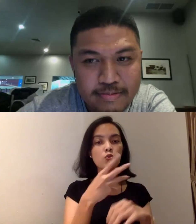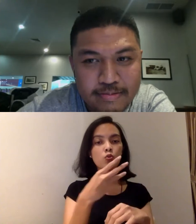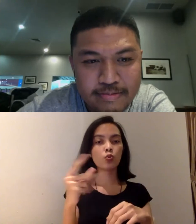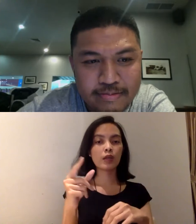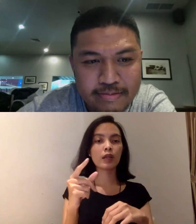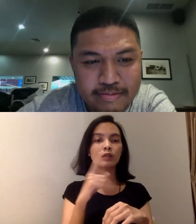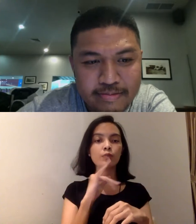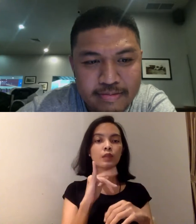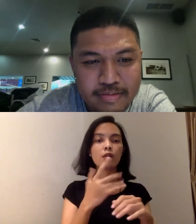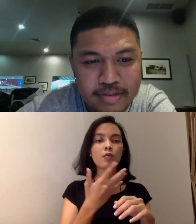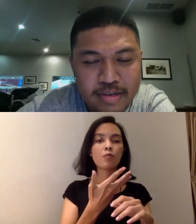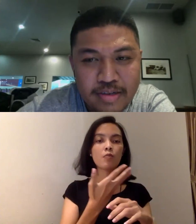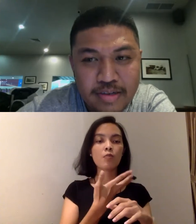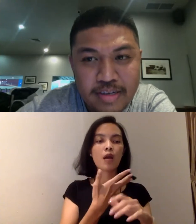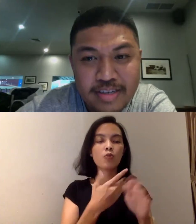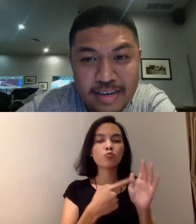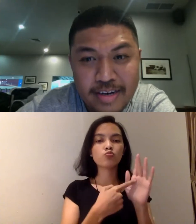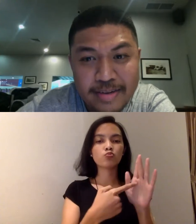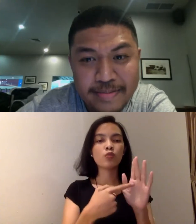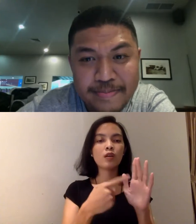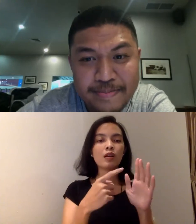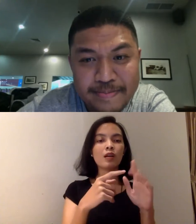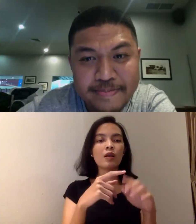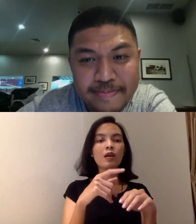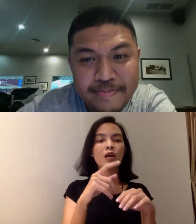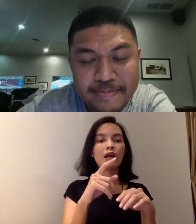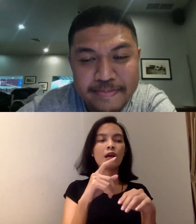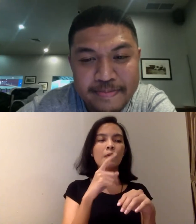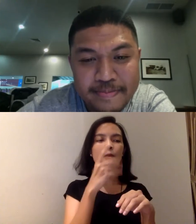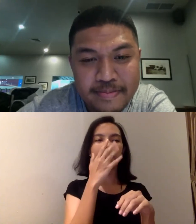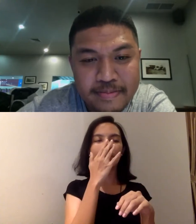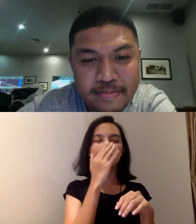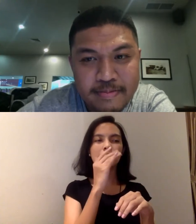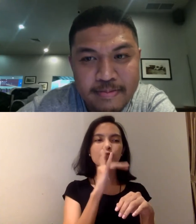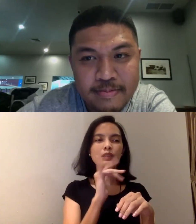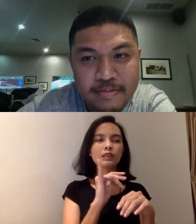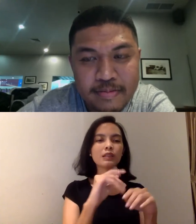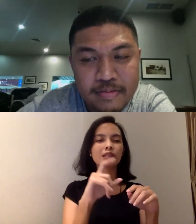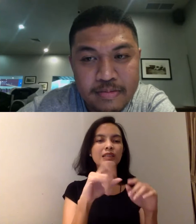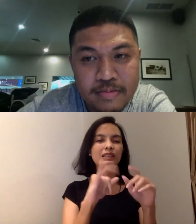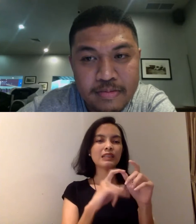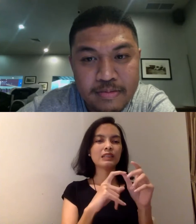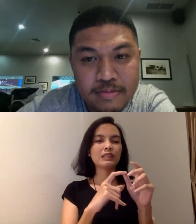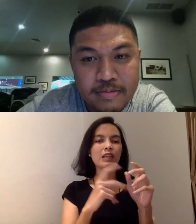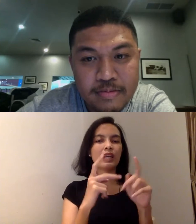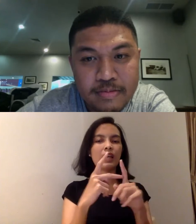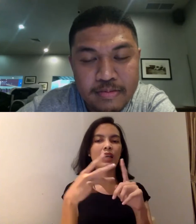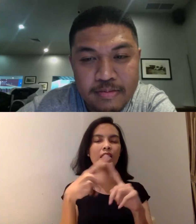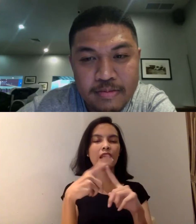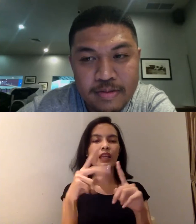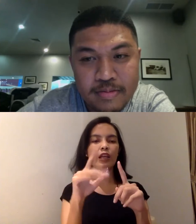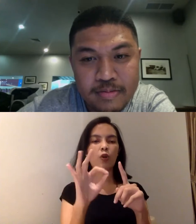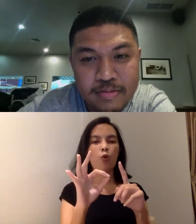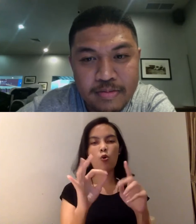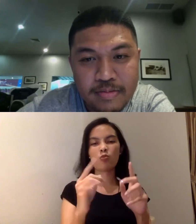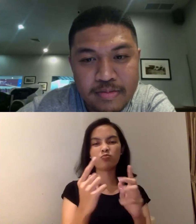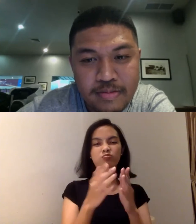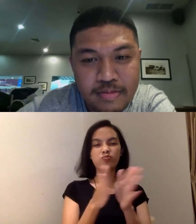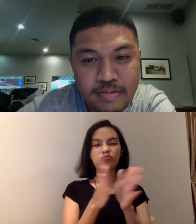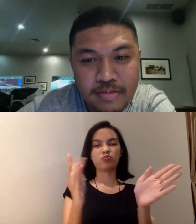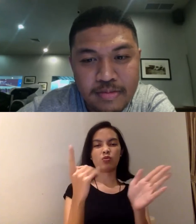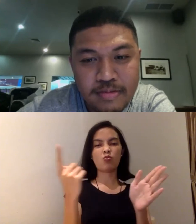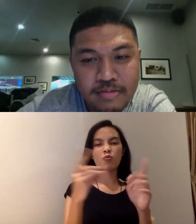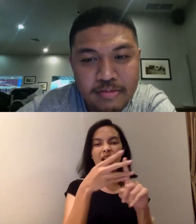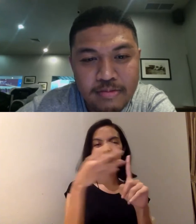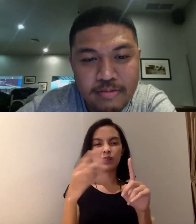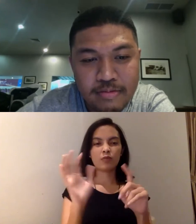as heteronormative, cis heteronormative as possible, masculine only. Or even me, sometimes, for example, I'm